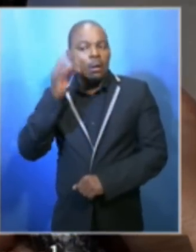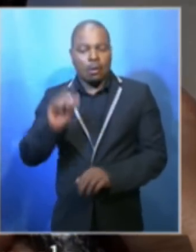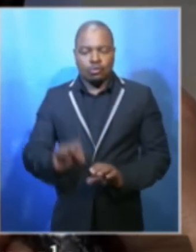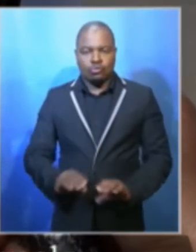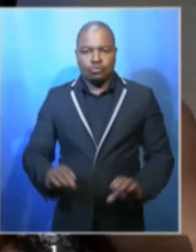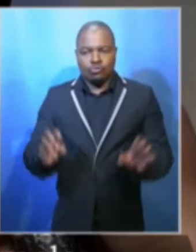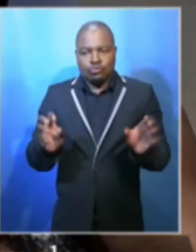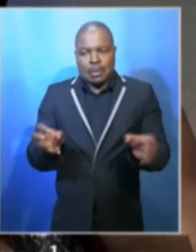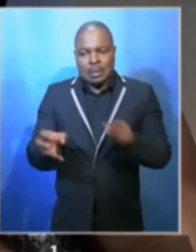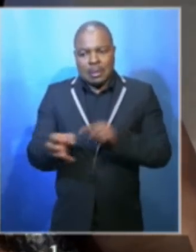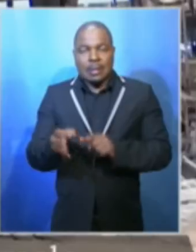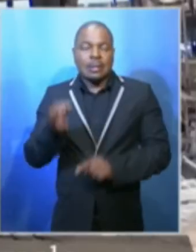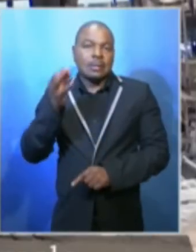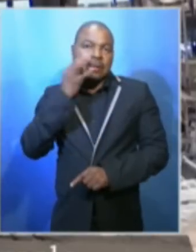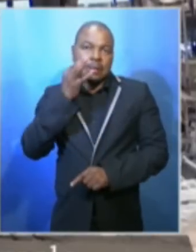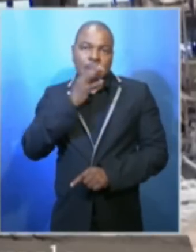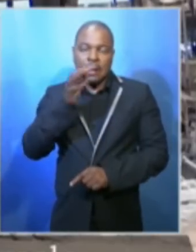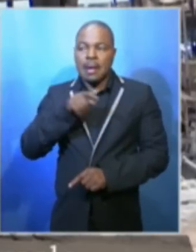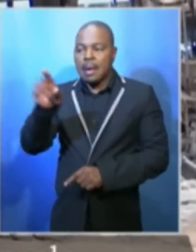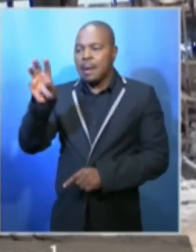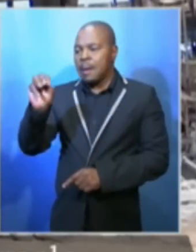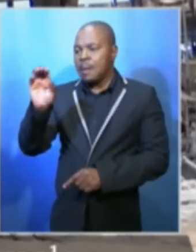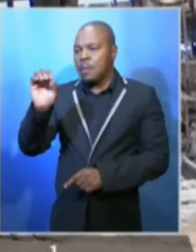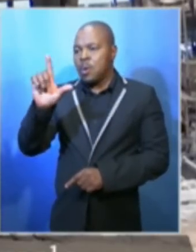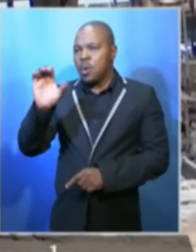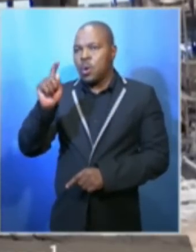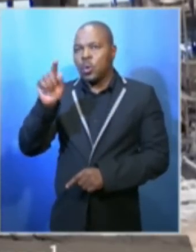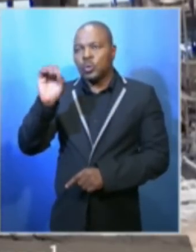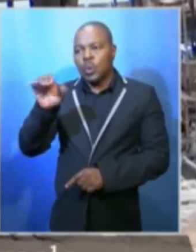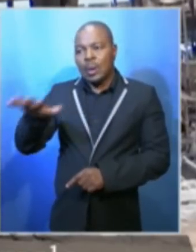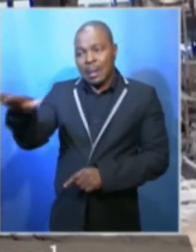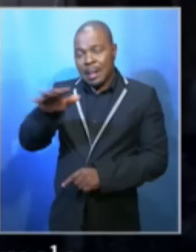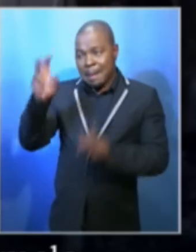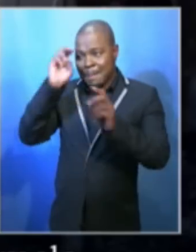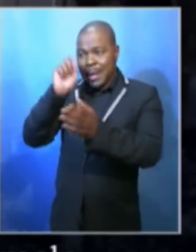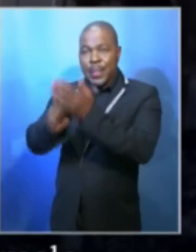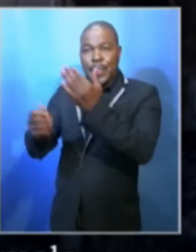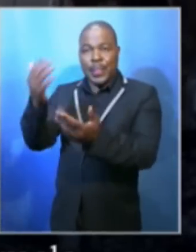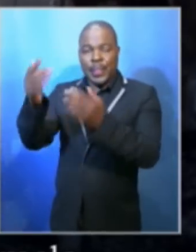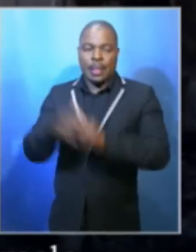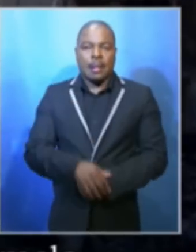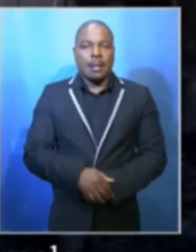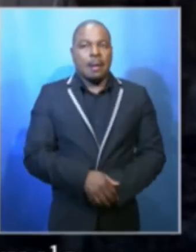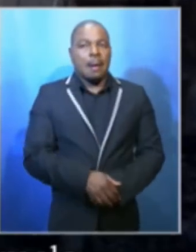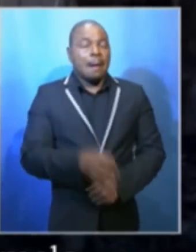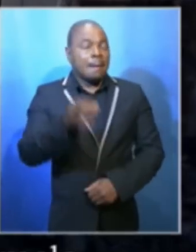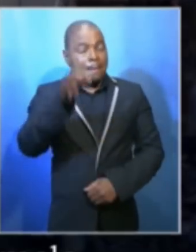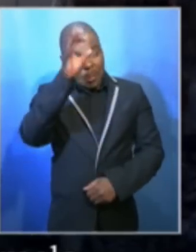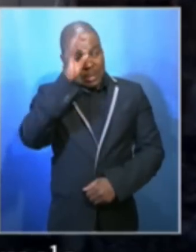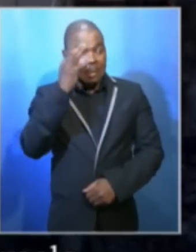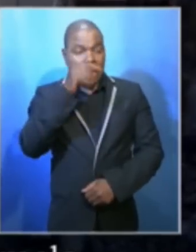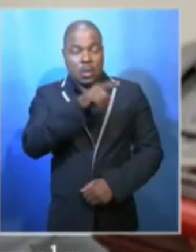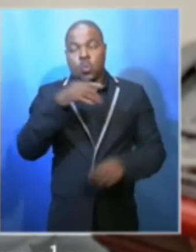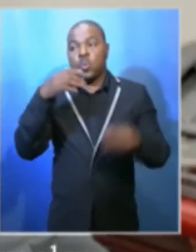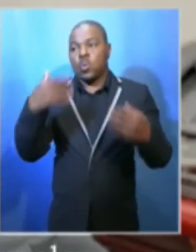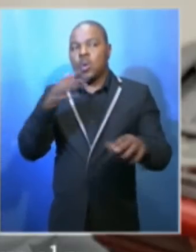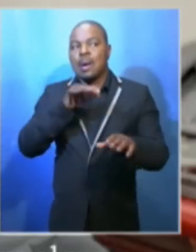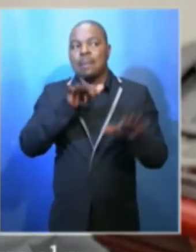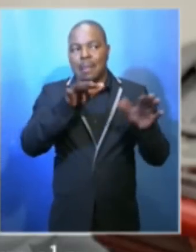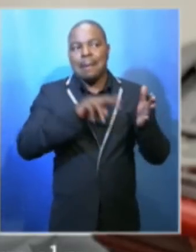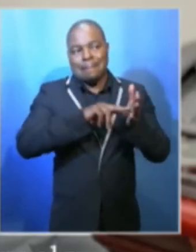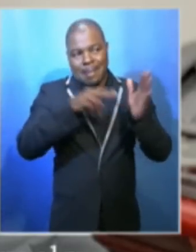been torched at Moloto. Mapodisi a nyaditse seno ka gore ke tiragalo e e tletseng dikgoka e e rulagantsweng. A